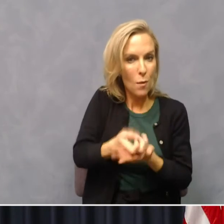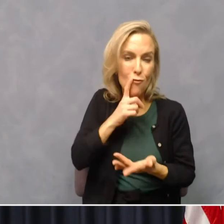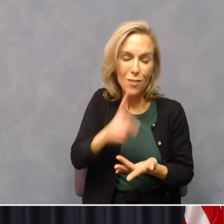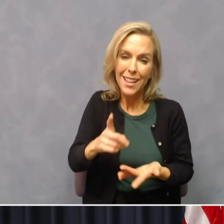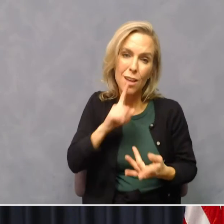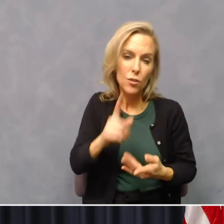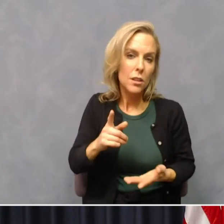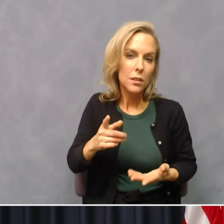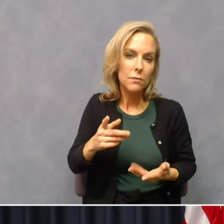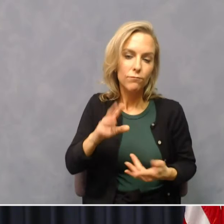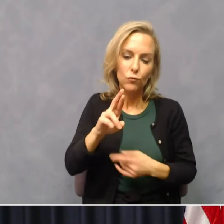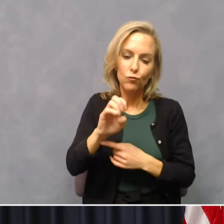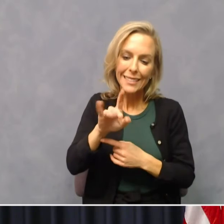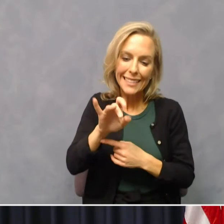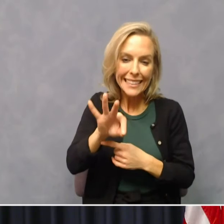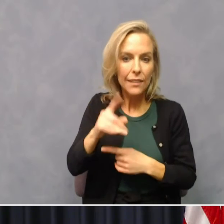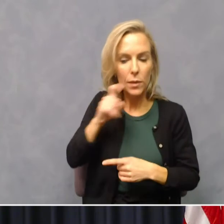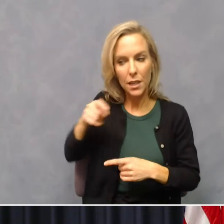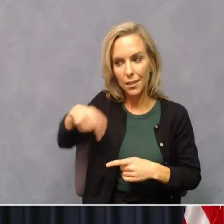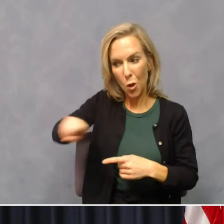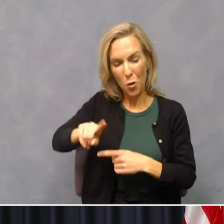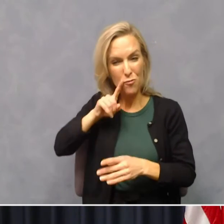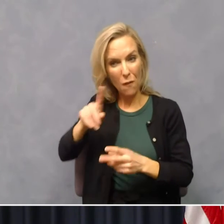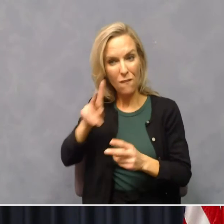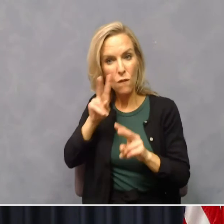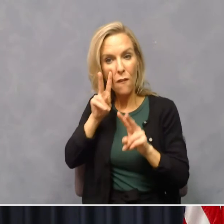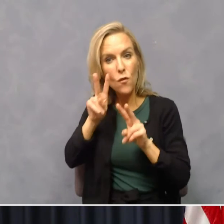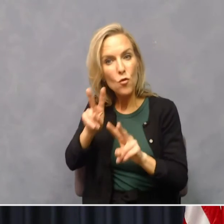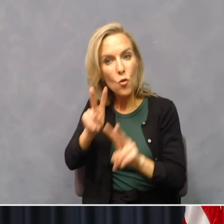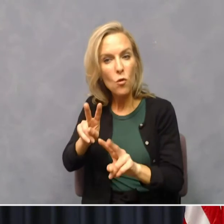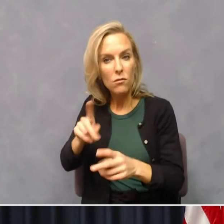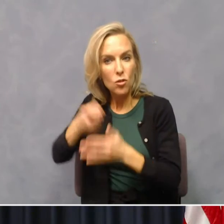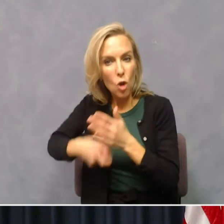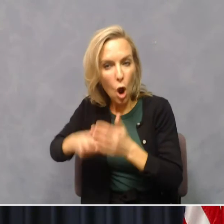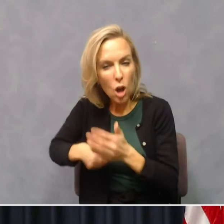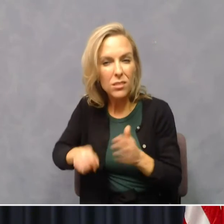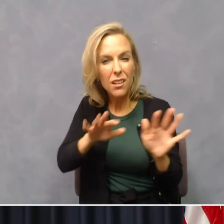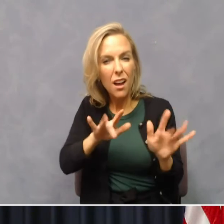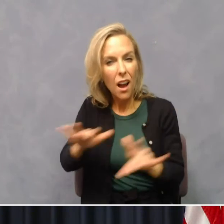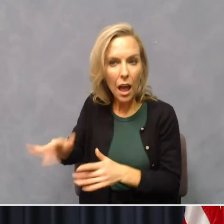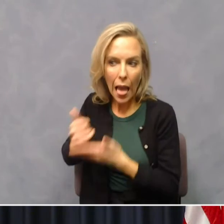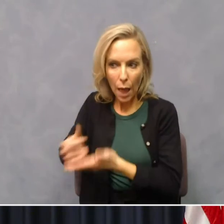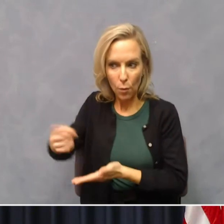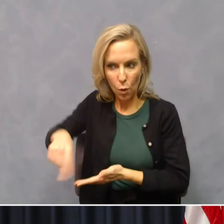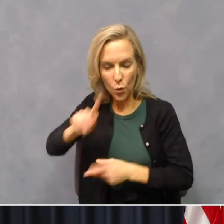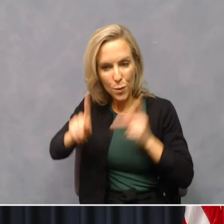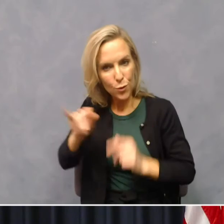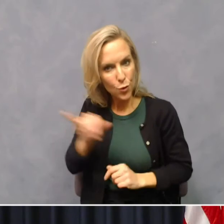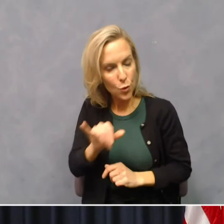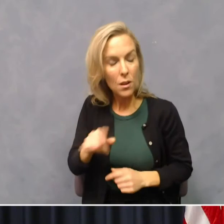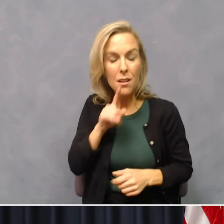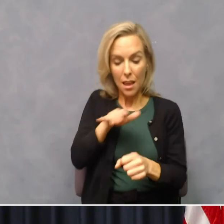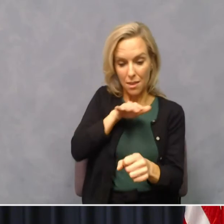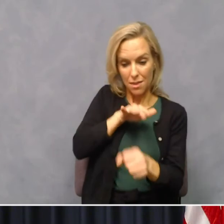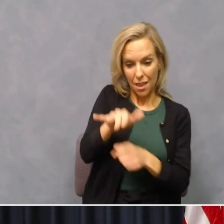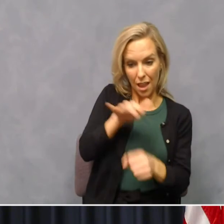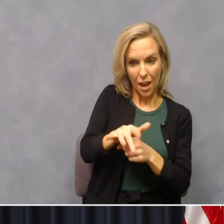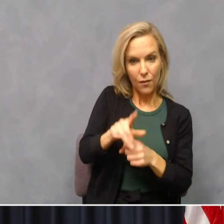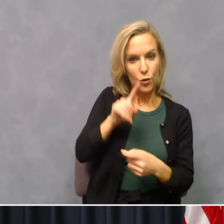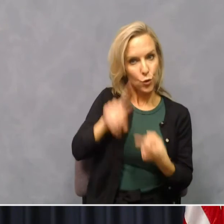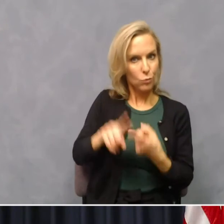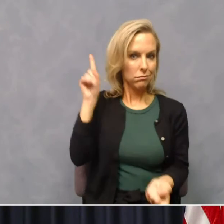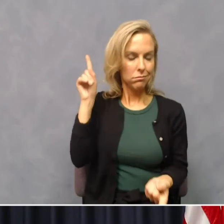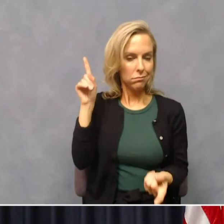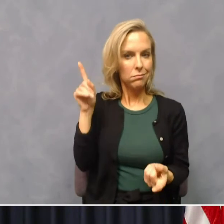loved ones in funeral costs. We're going to walk through all of it. But does it do enough to alleviate some of the issues